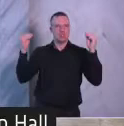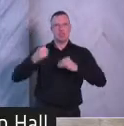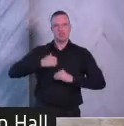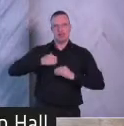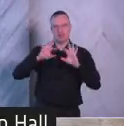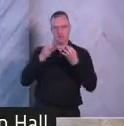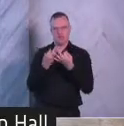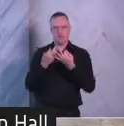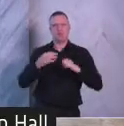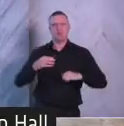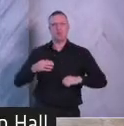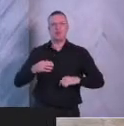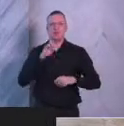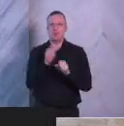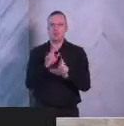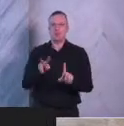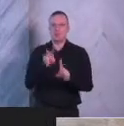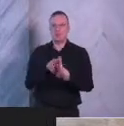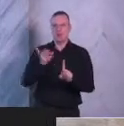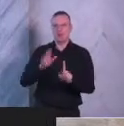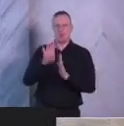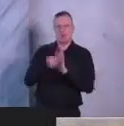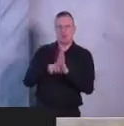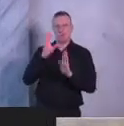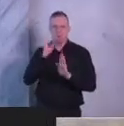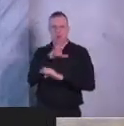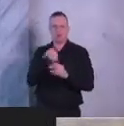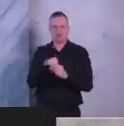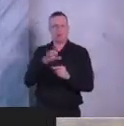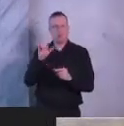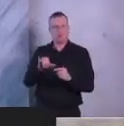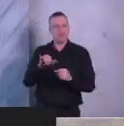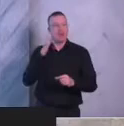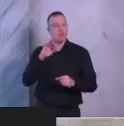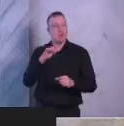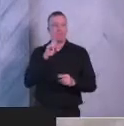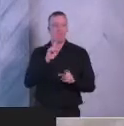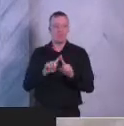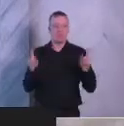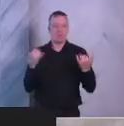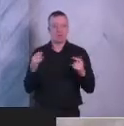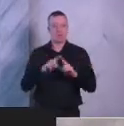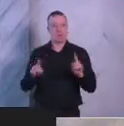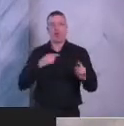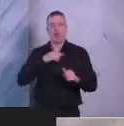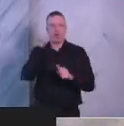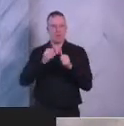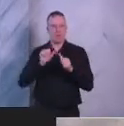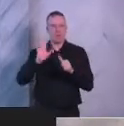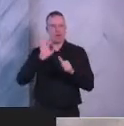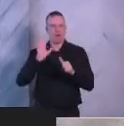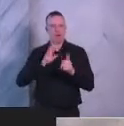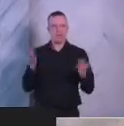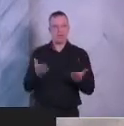because it really is relevant. And you know, I know that it's quite different today, but I remember hearing,